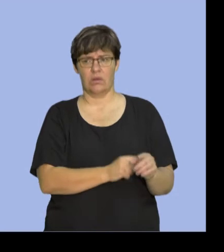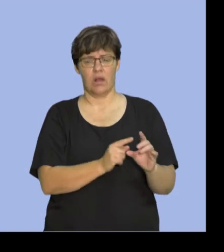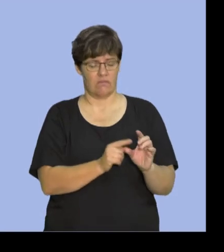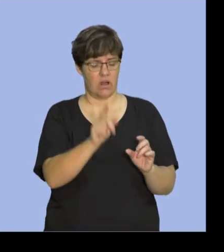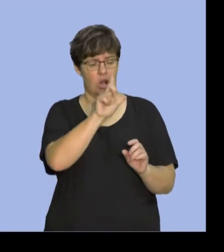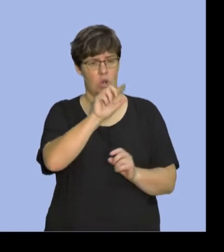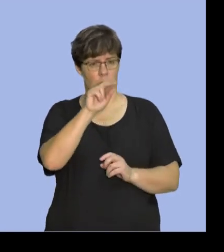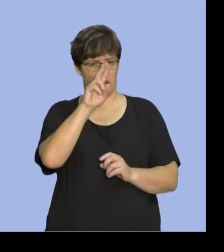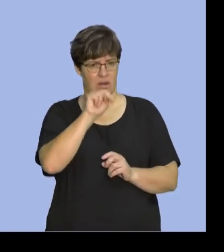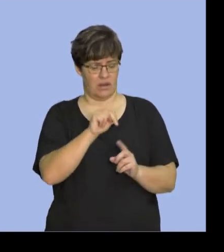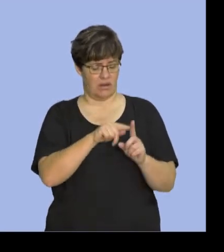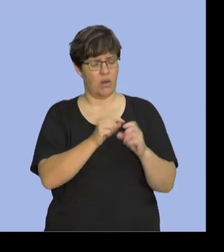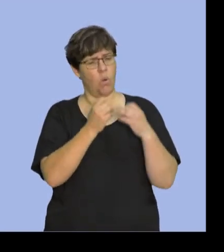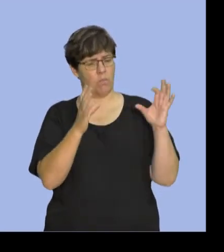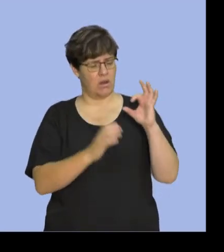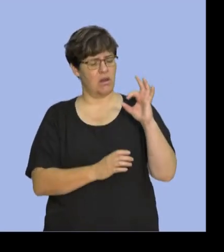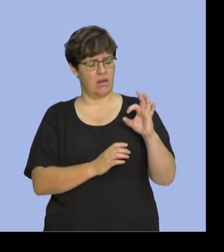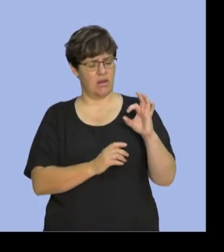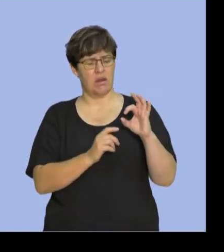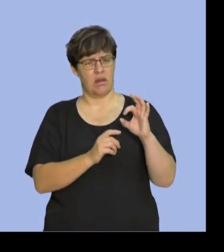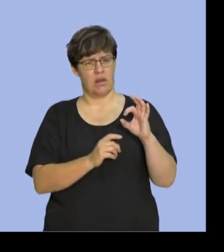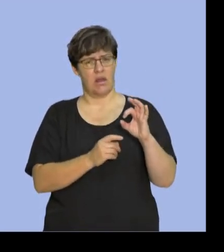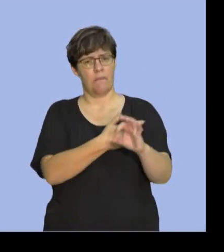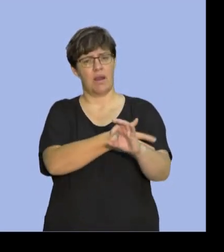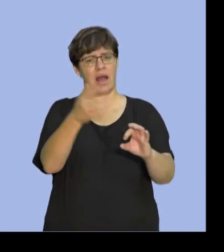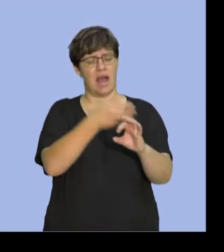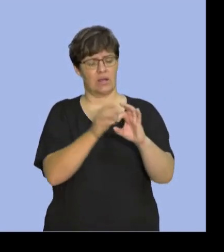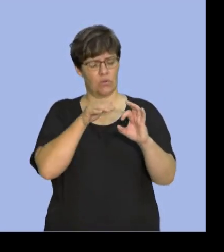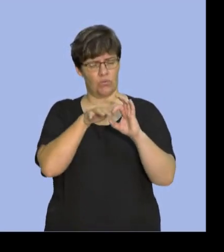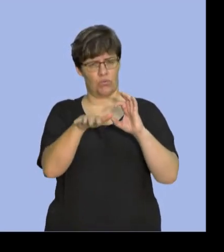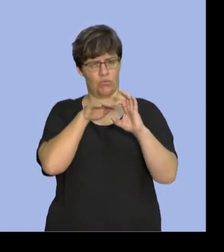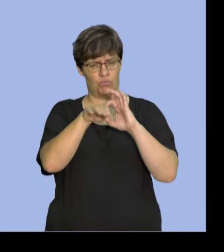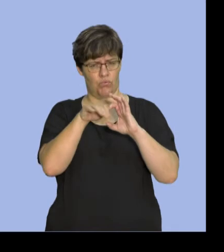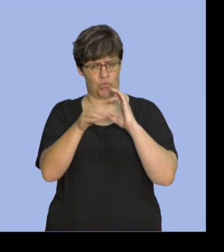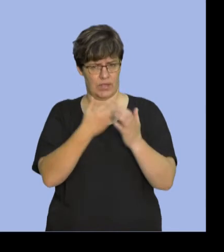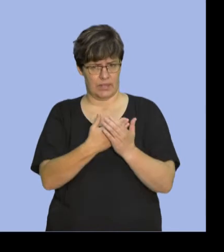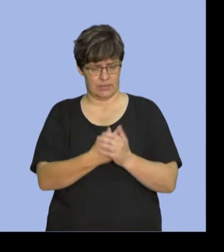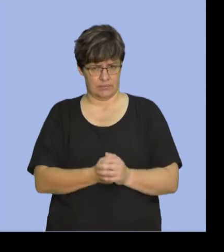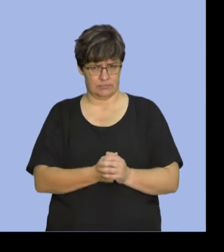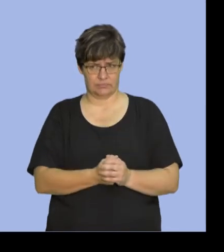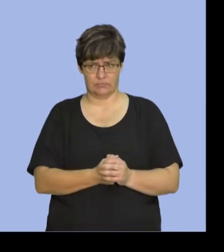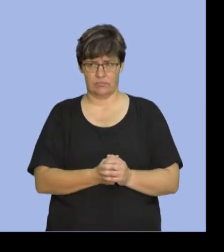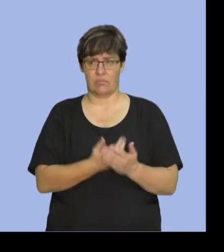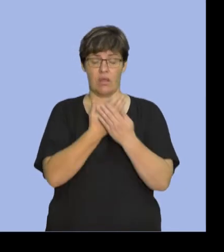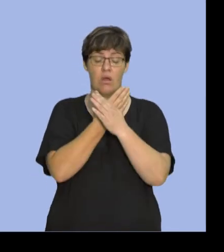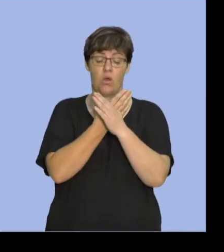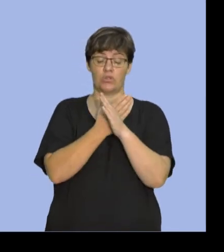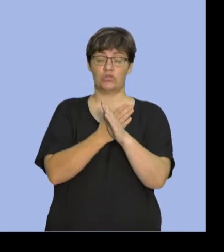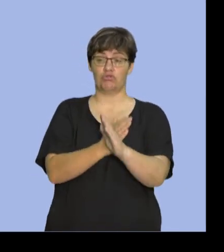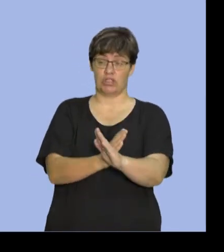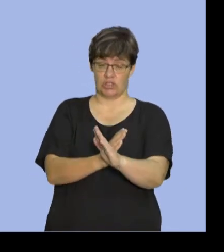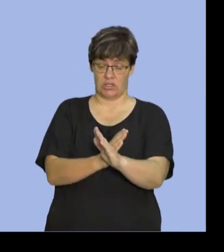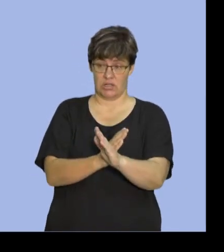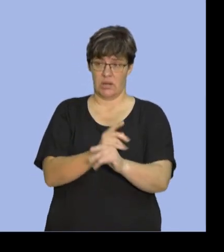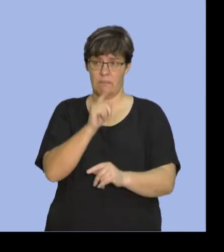lumen that's relatively open, allowing for the movement of blood. However, the word constriction refers